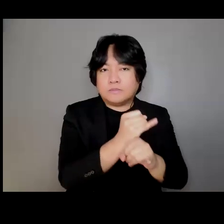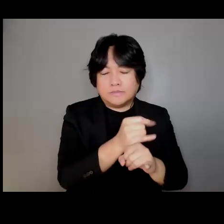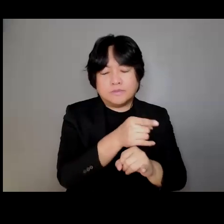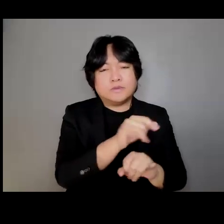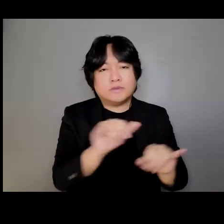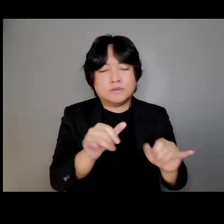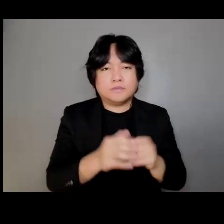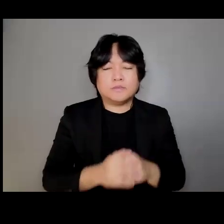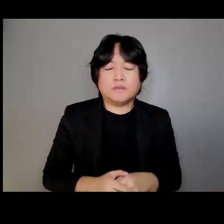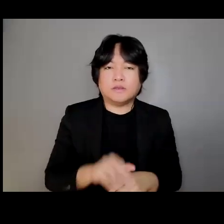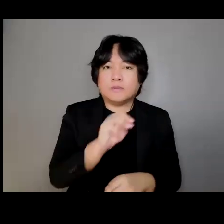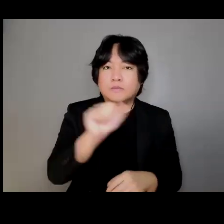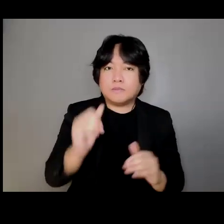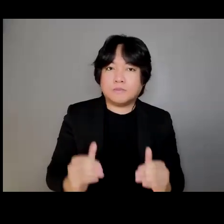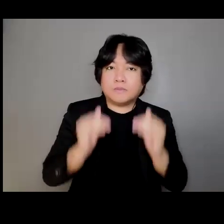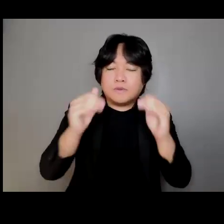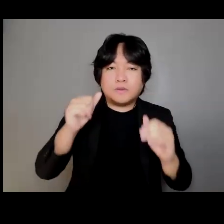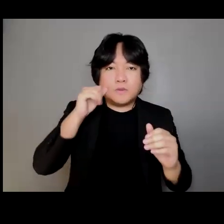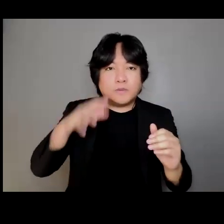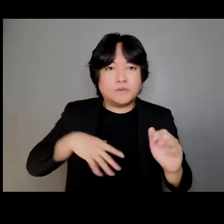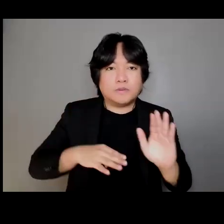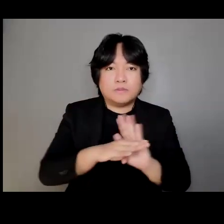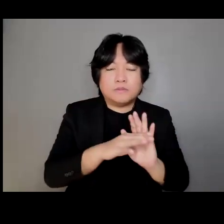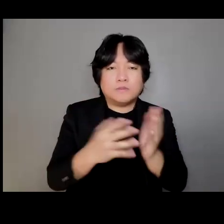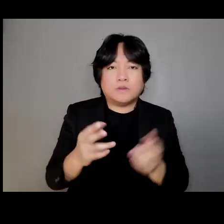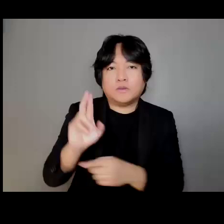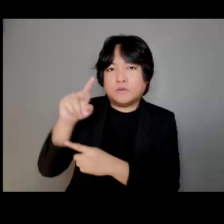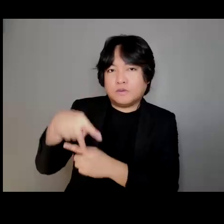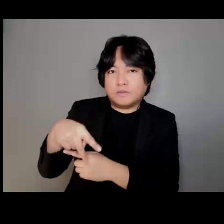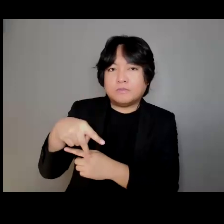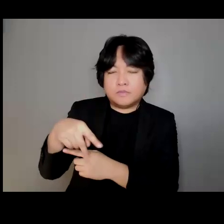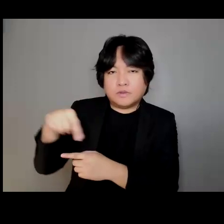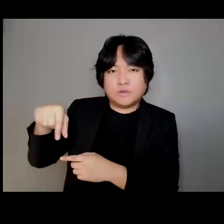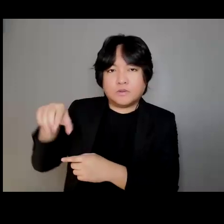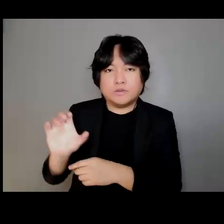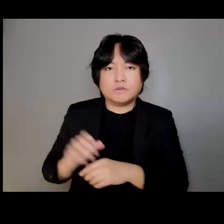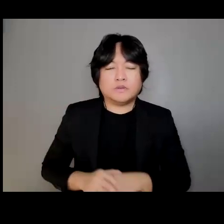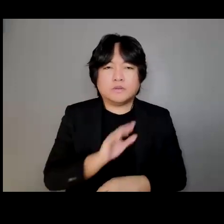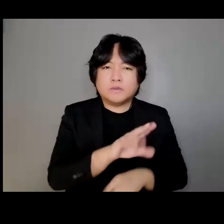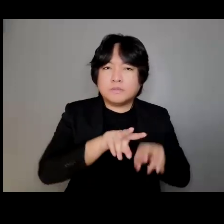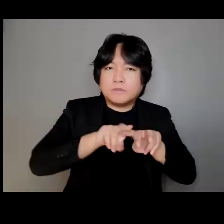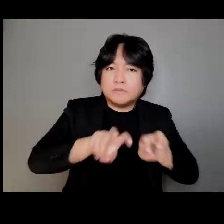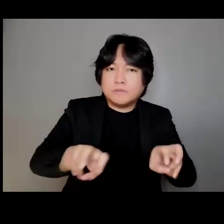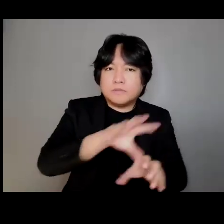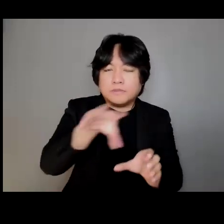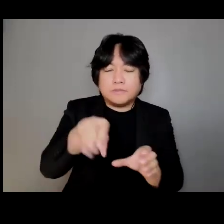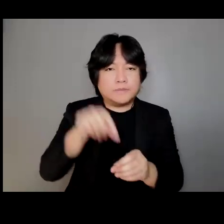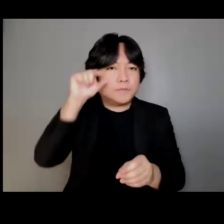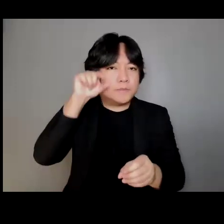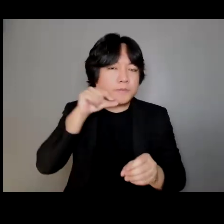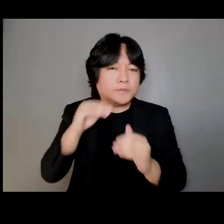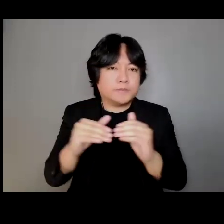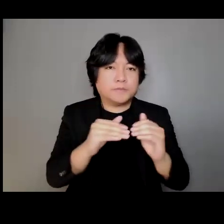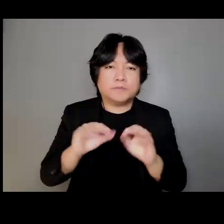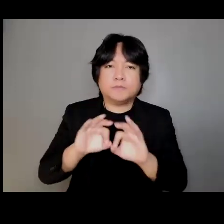their Masters of Arts in Women and Development from the University of the Philippines, Diliman. Her research interests include gender and sexuality,